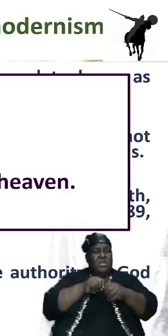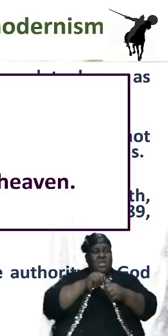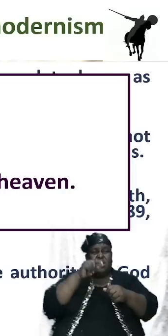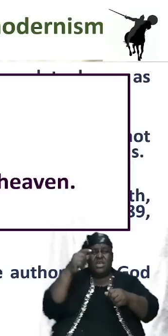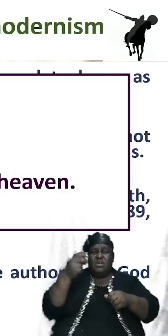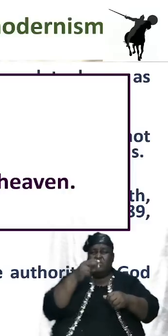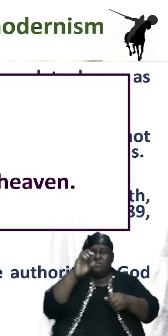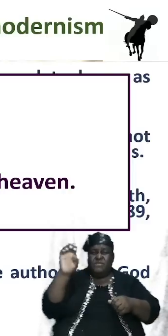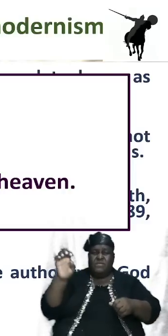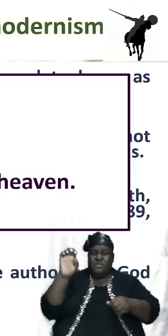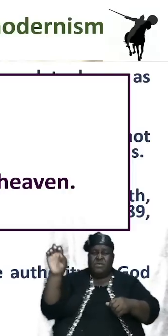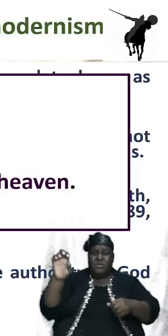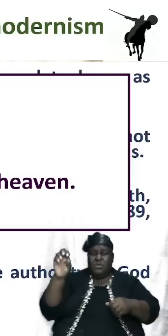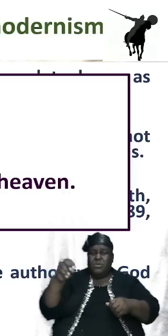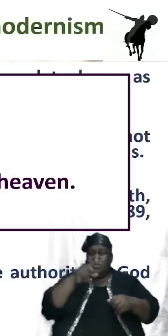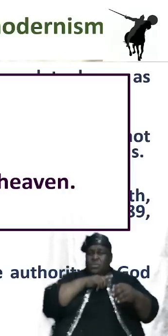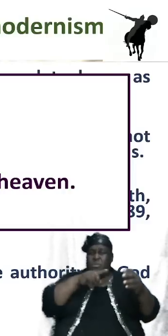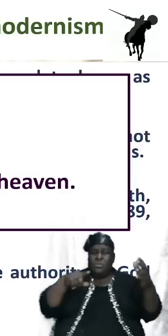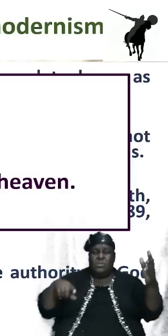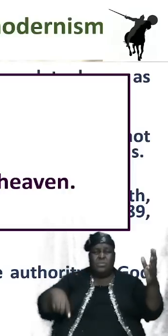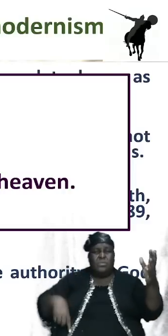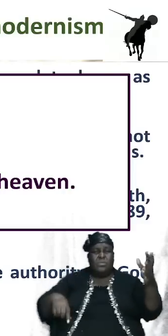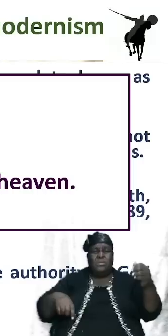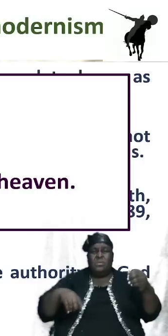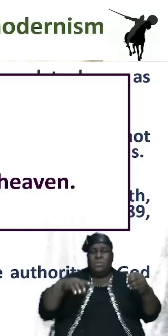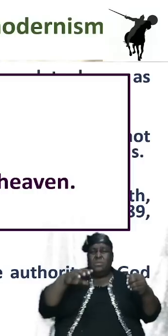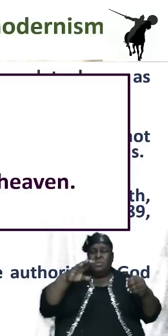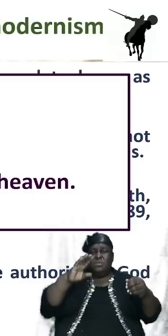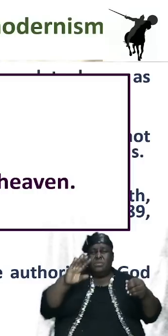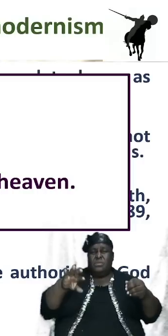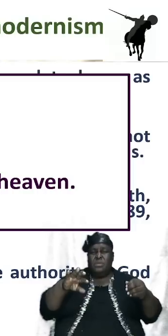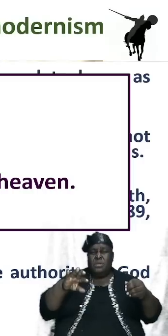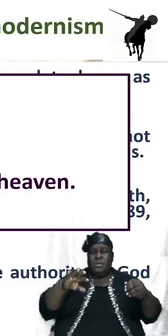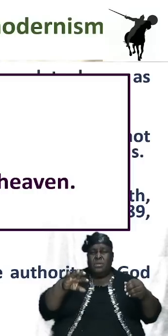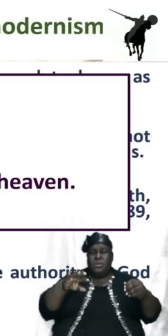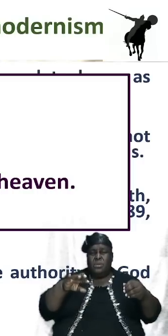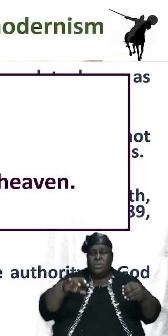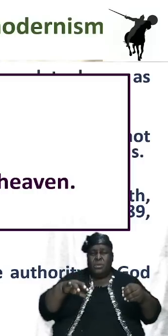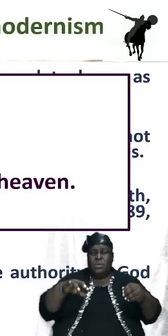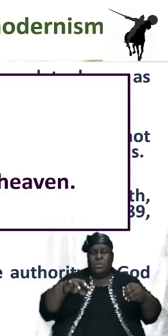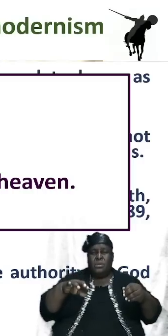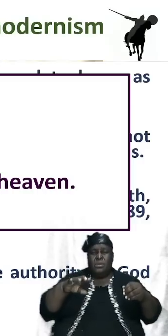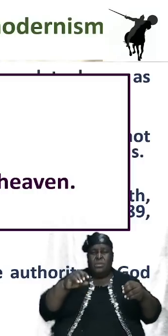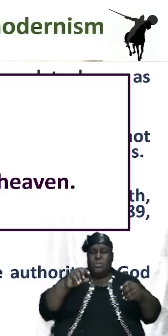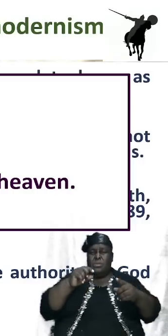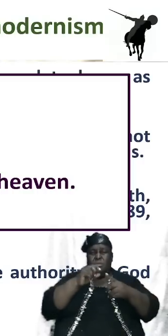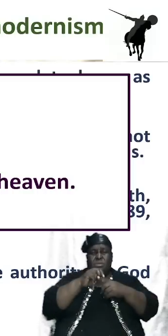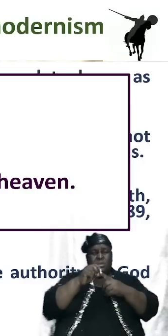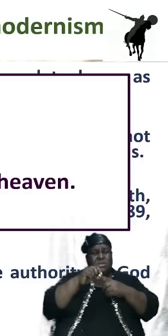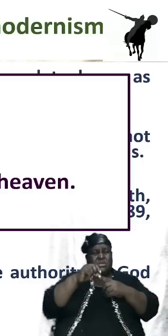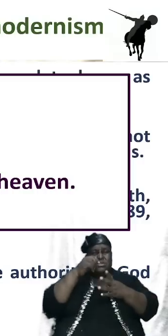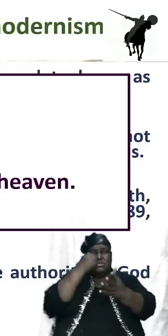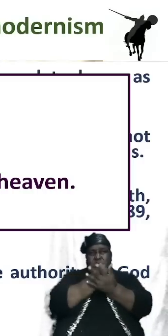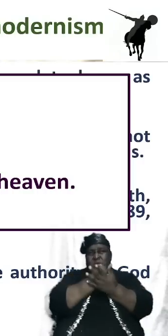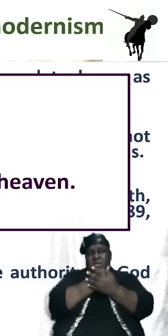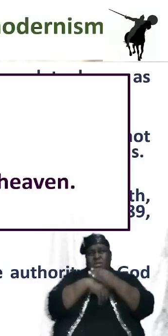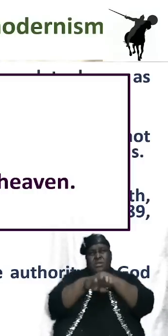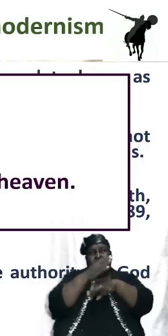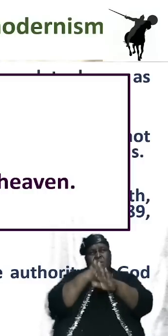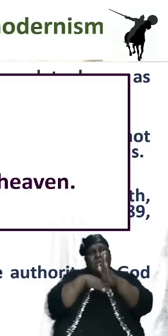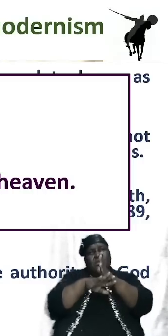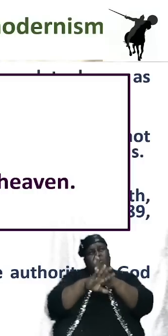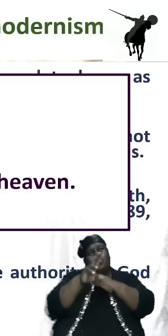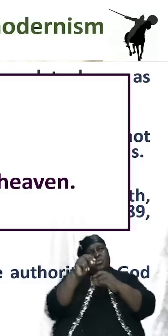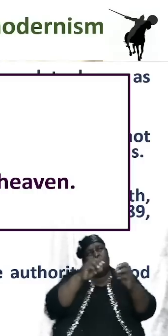O Lord, thy word is settled in heaven. In other words, there's no shifting of it. There's no moving